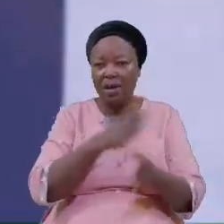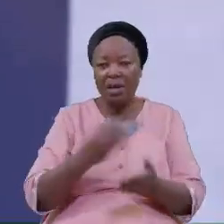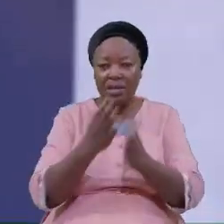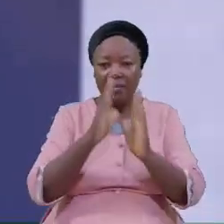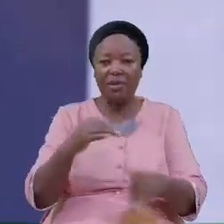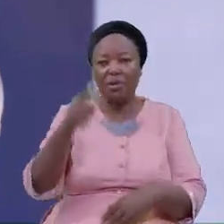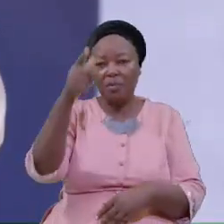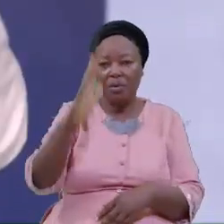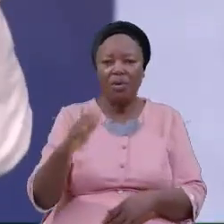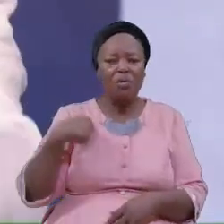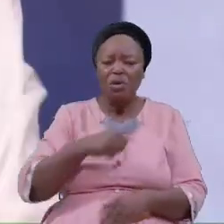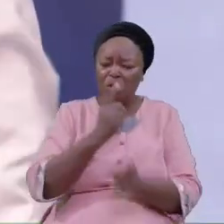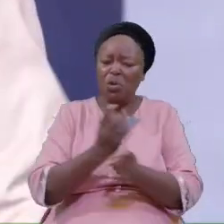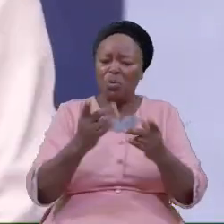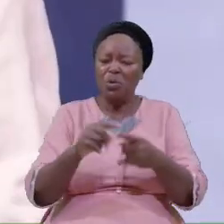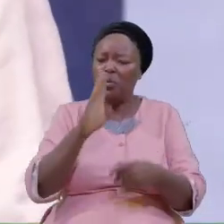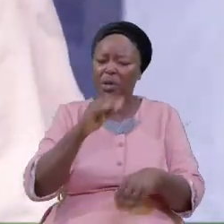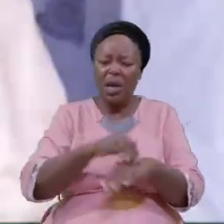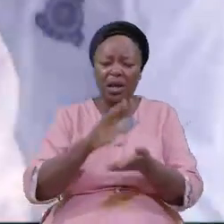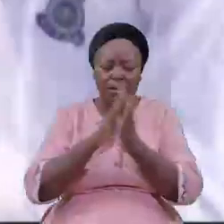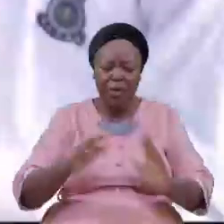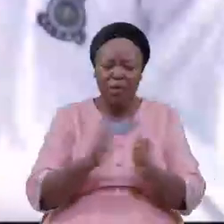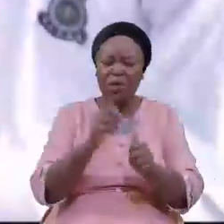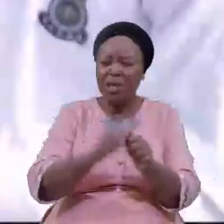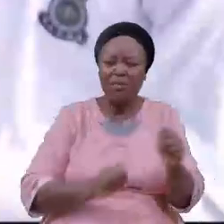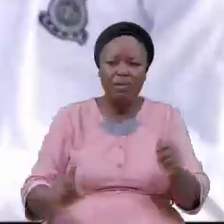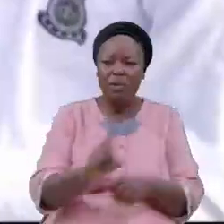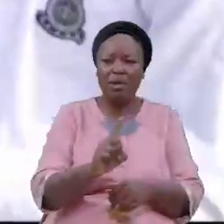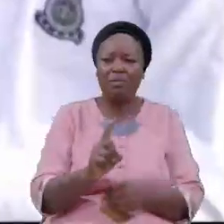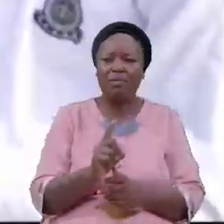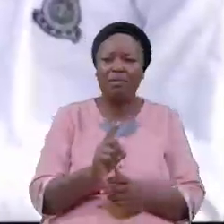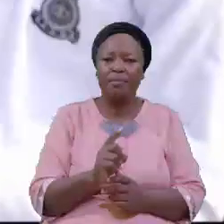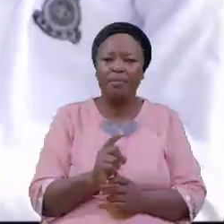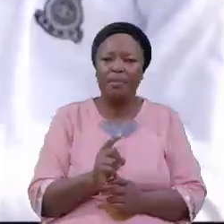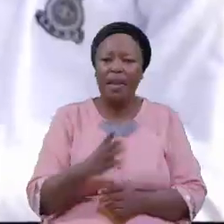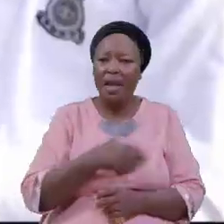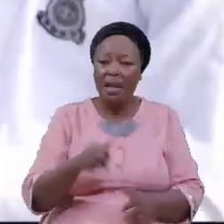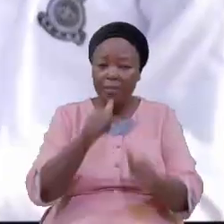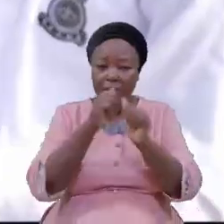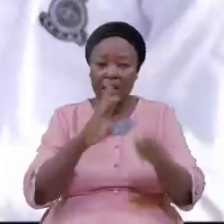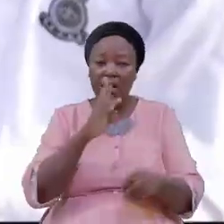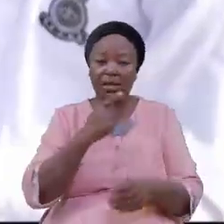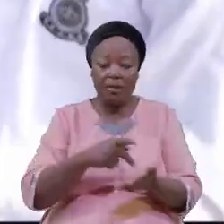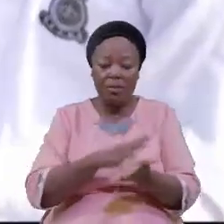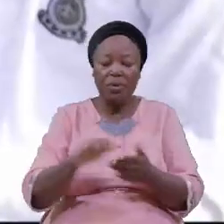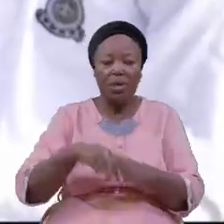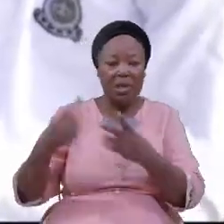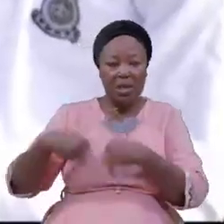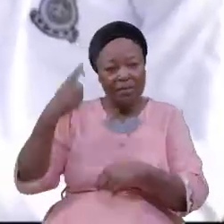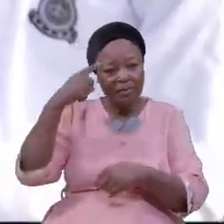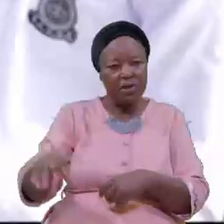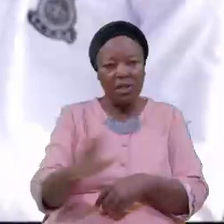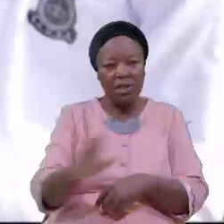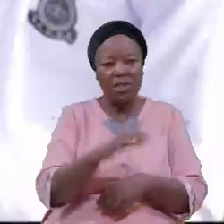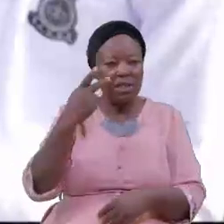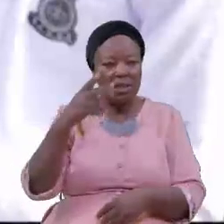just want to be at peace with everybody. And blessed are the pure in heart, for they shall see God. And